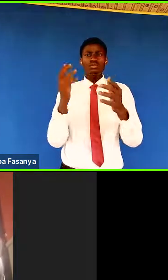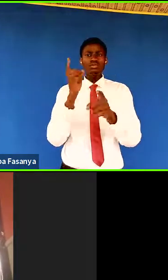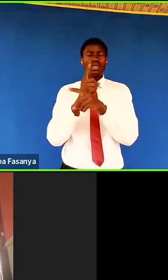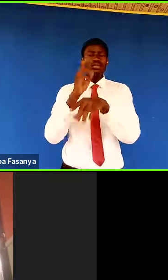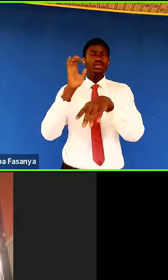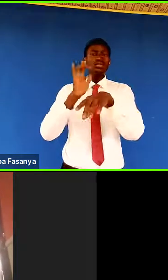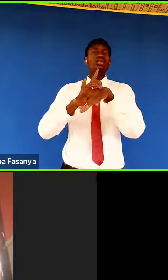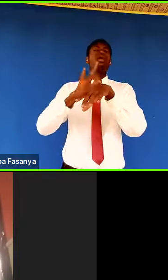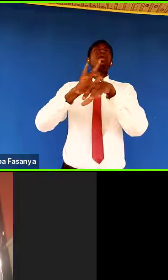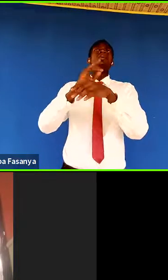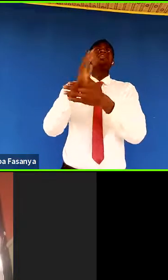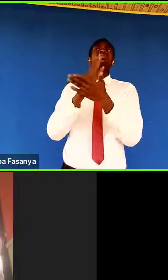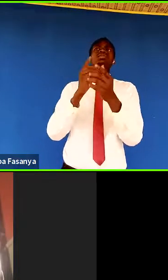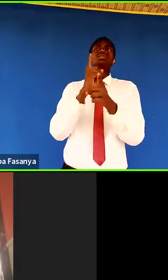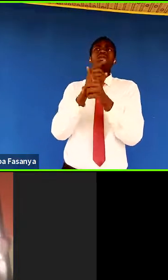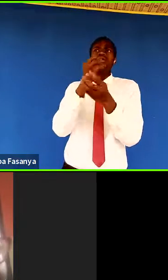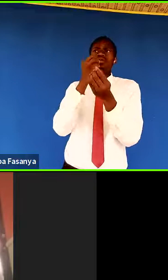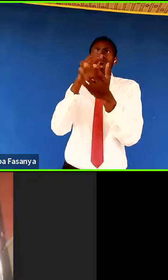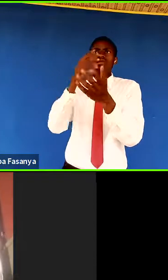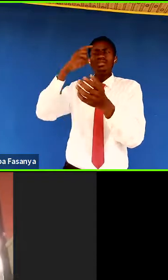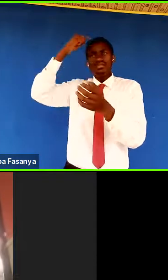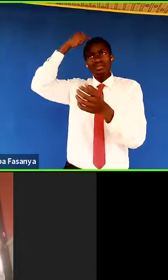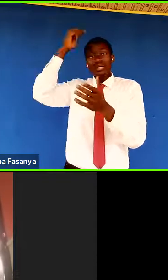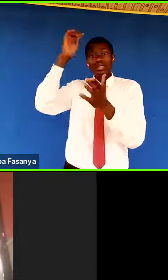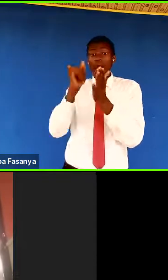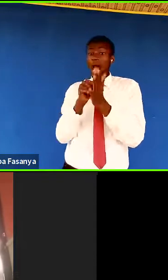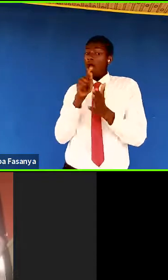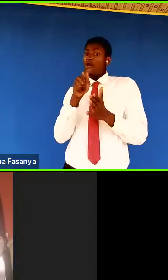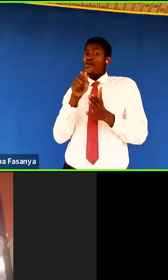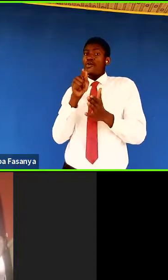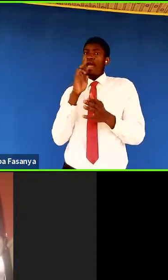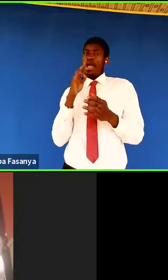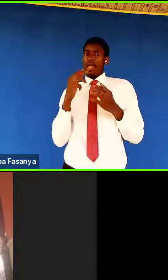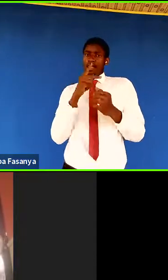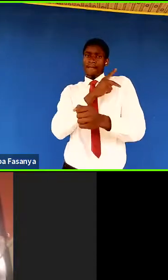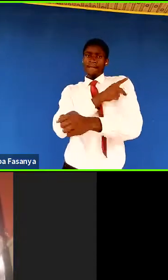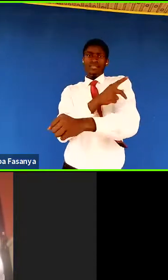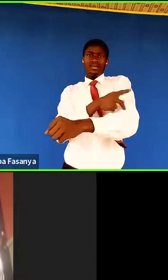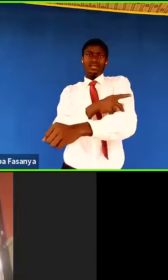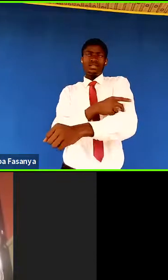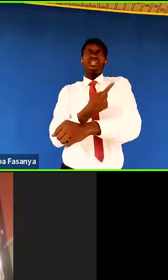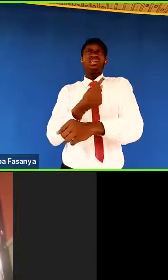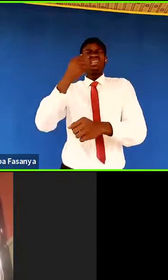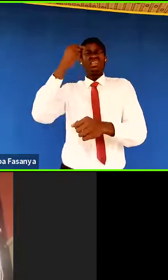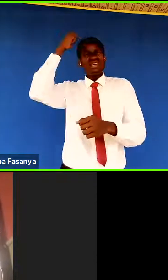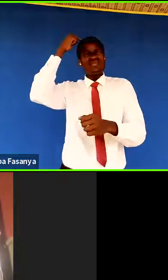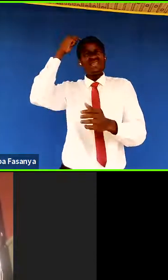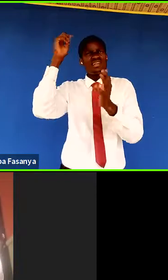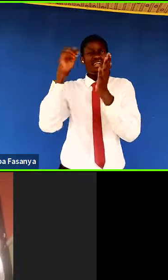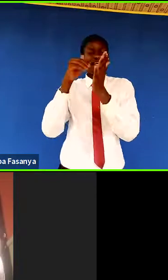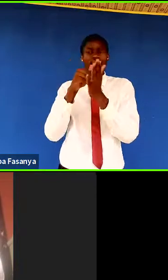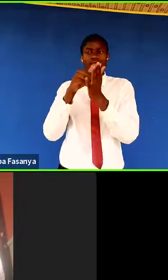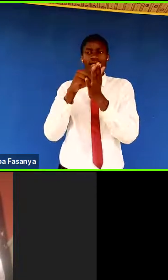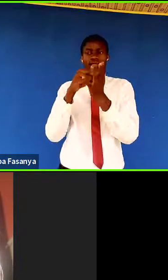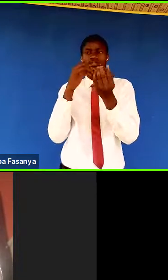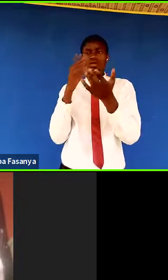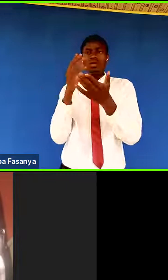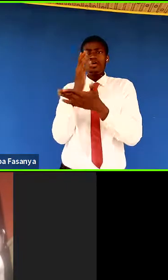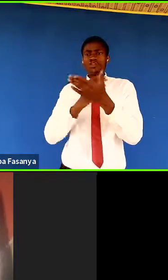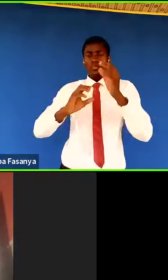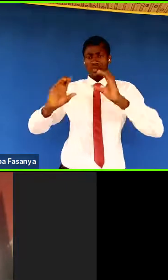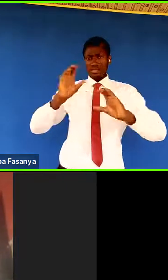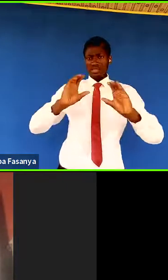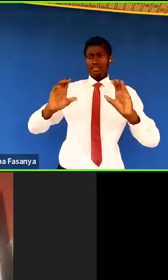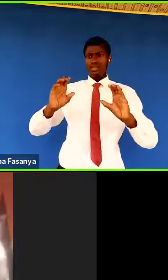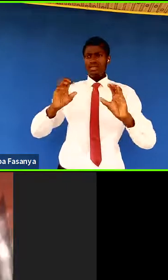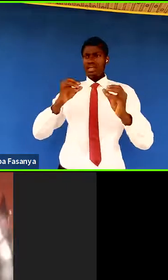that you are pregnant. So the brain just signals again, you're okay, certain chemicals to say, oh, you are pregnant, and